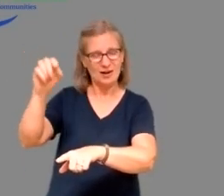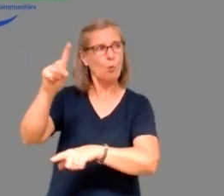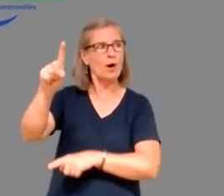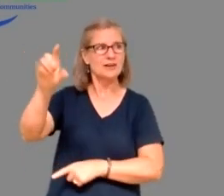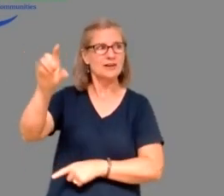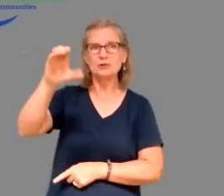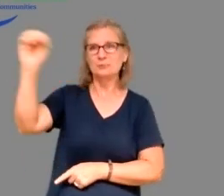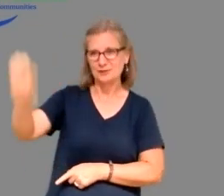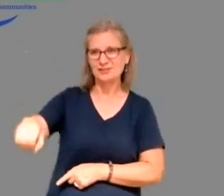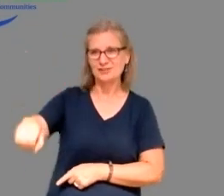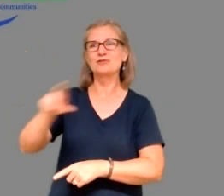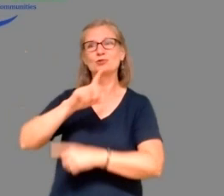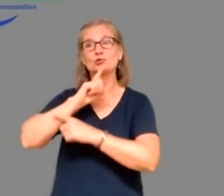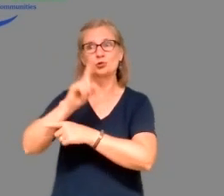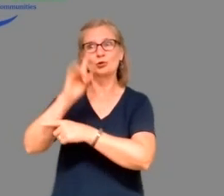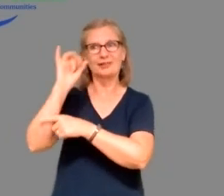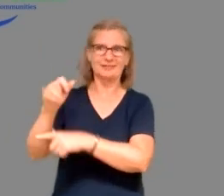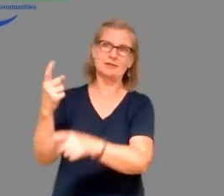to the topic.